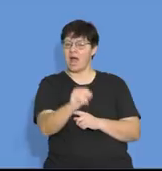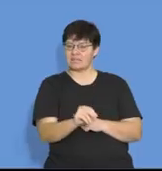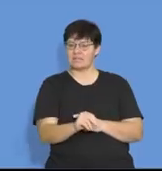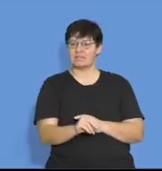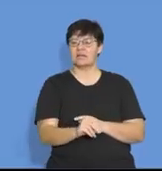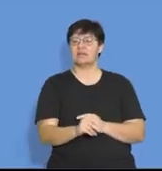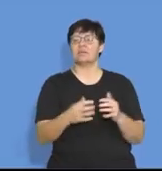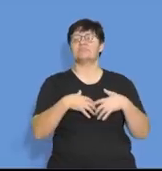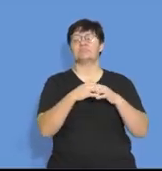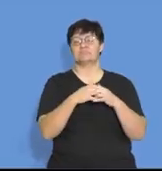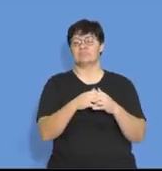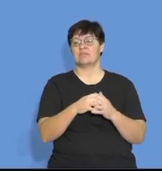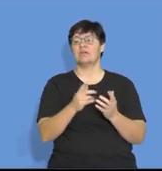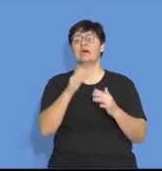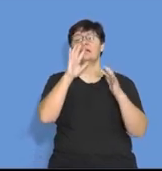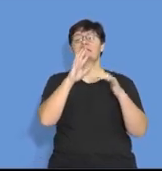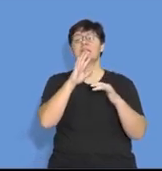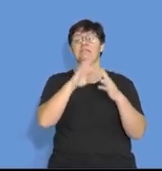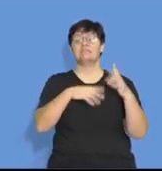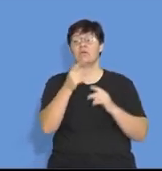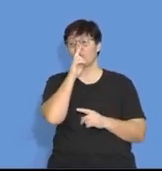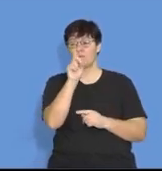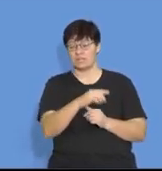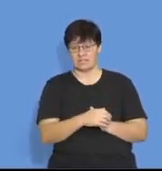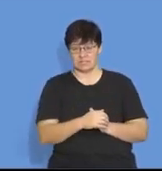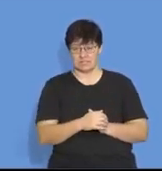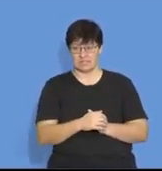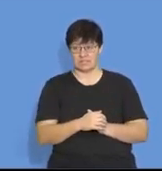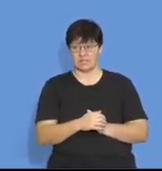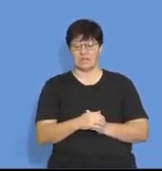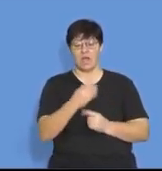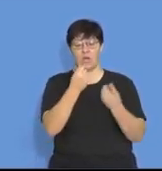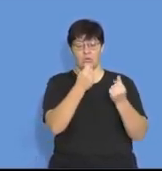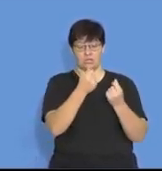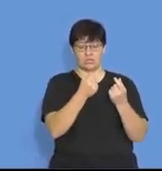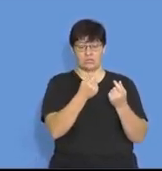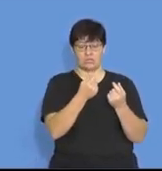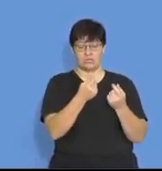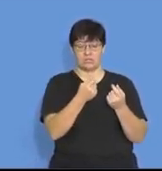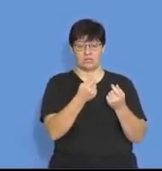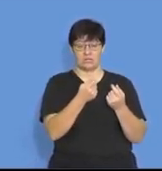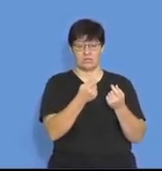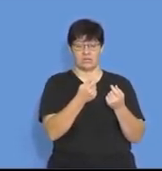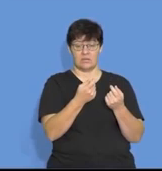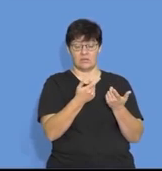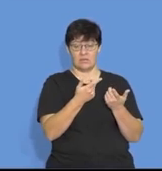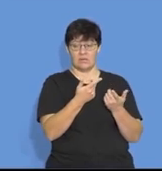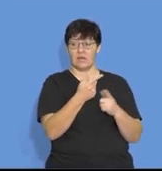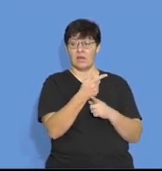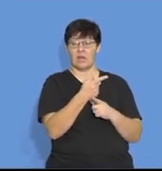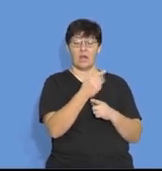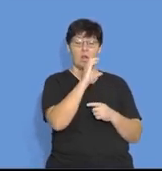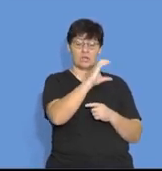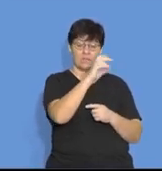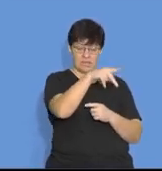table. What is this table here? It will look like the following. Cost price is equal to 100. Your